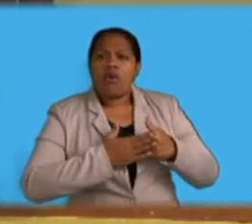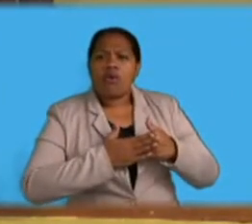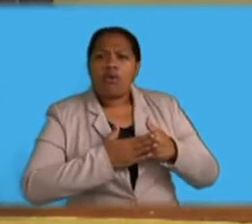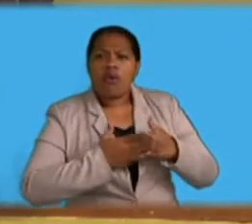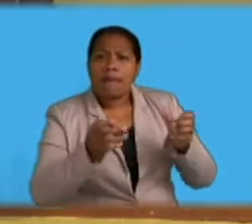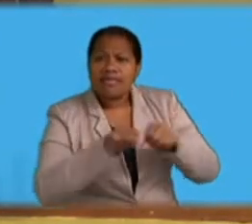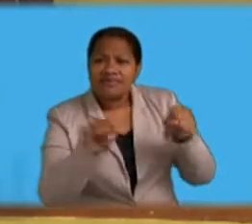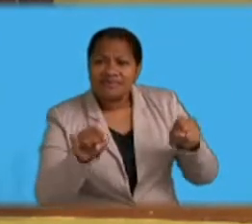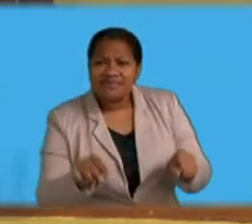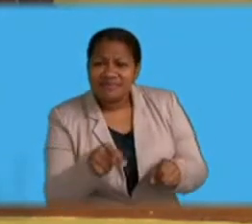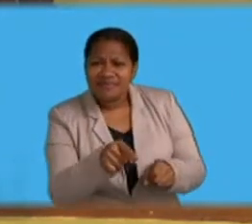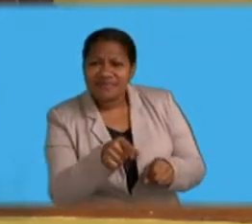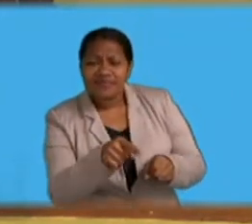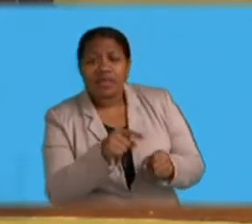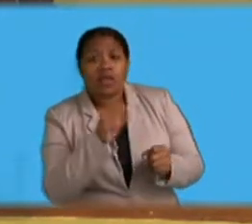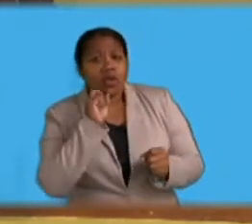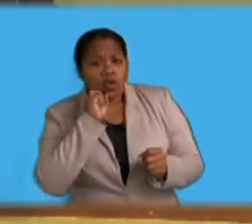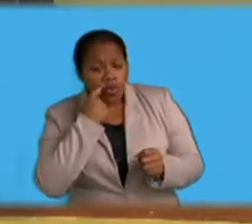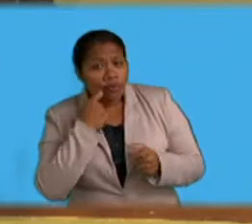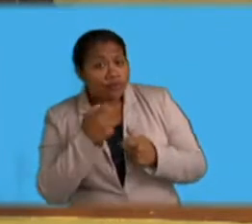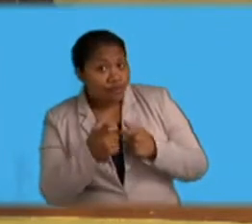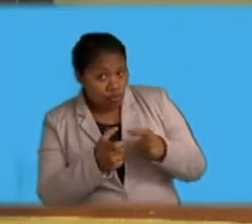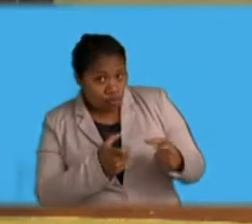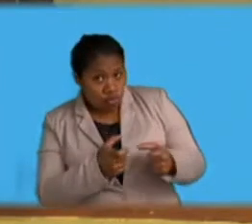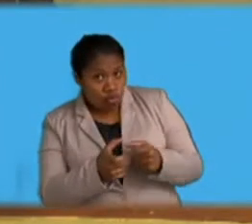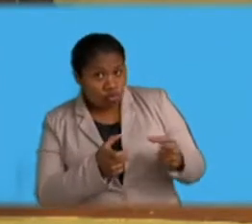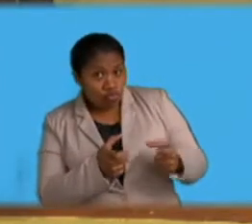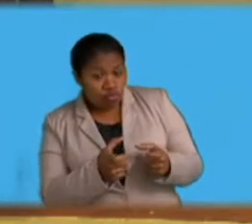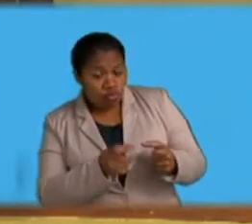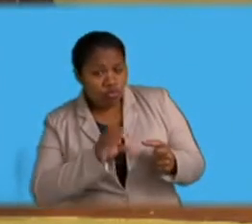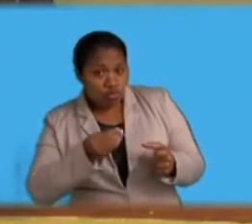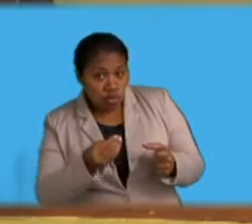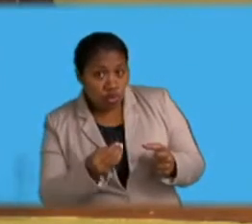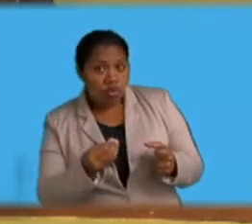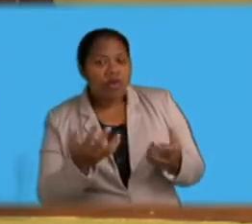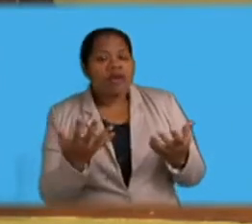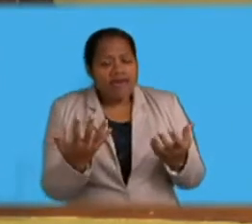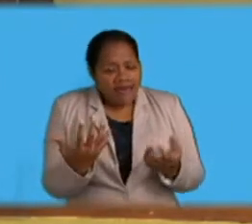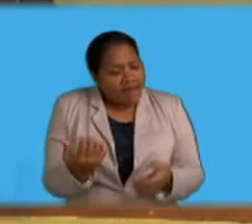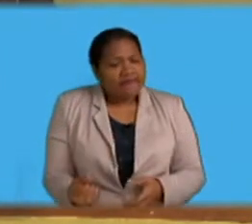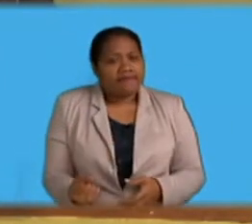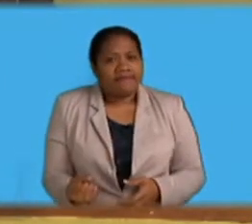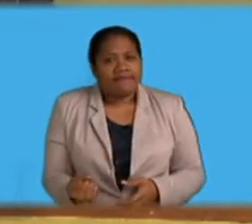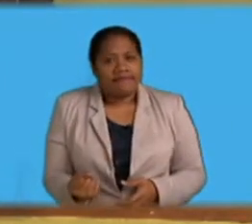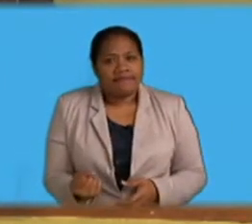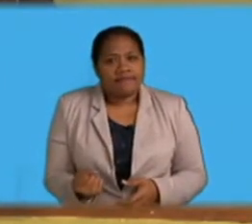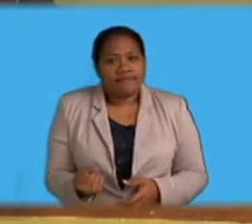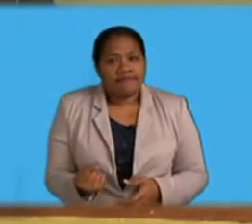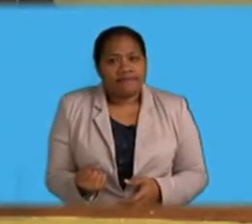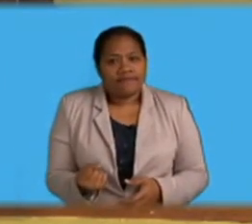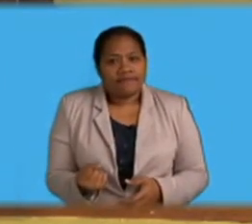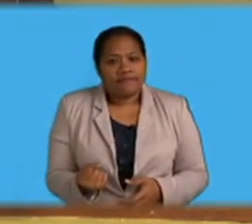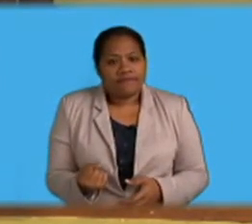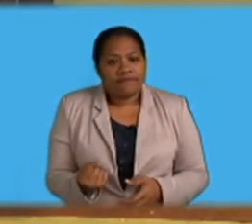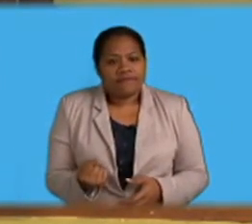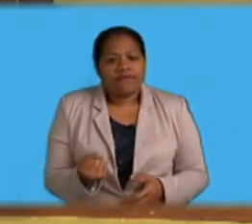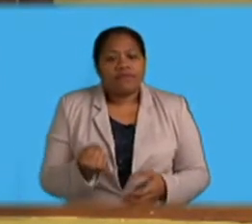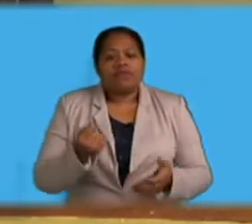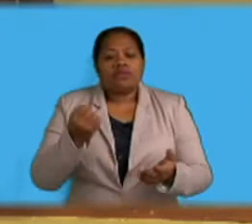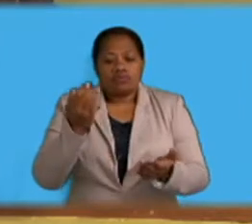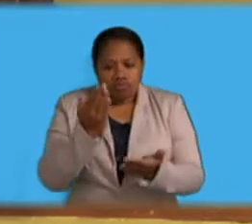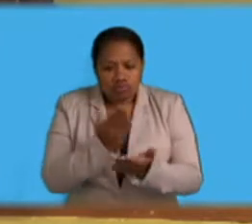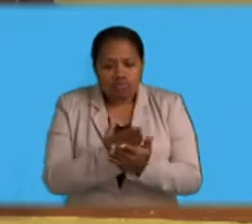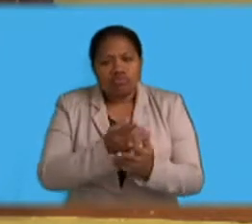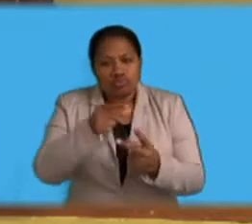would be centrally controlled so that there is actually merit-based appointments. That was my question, Madam